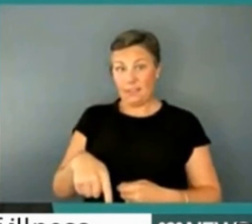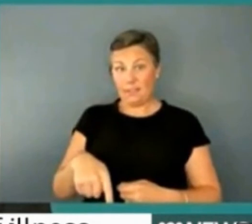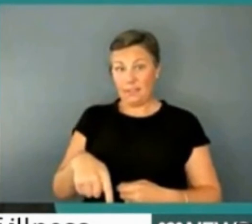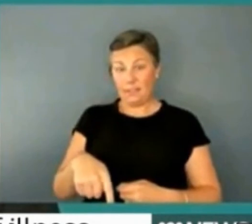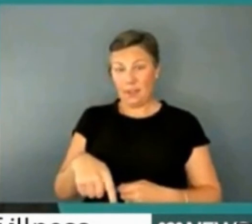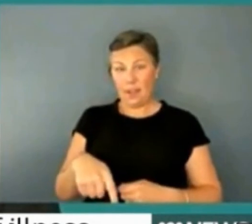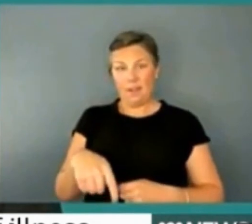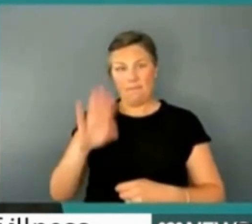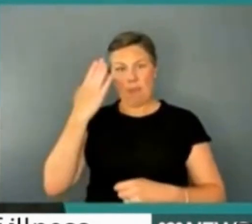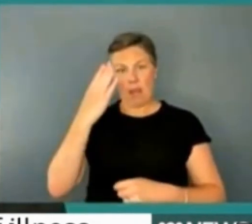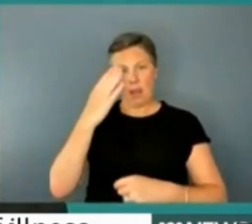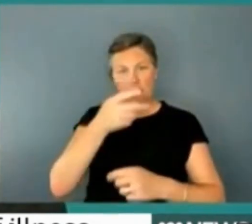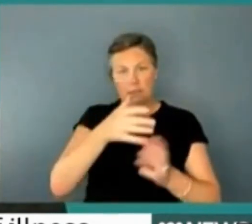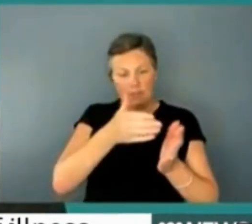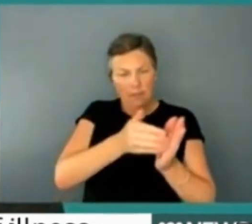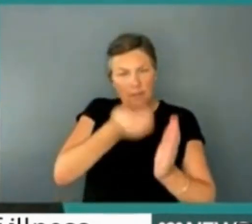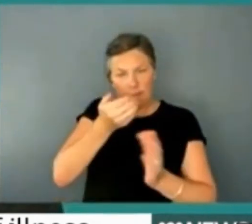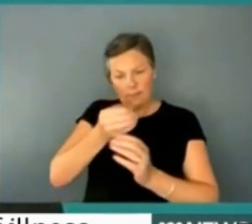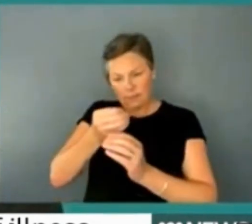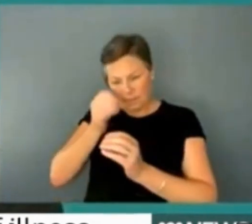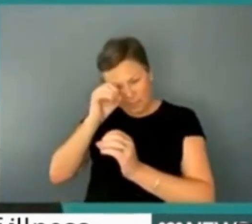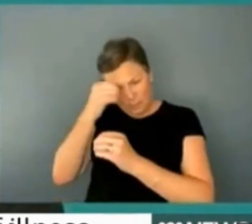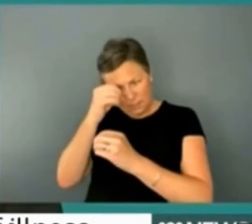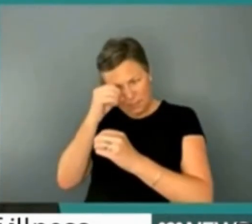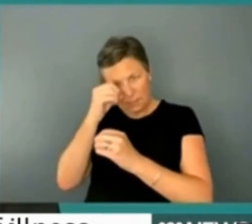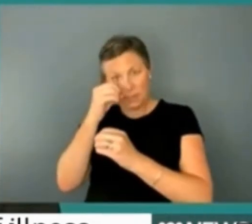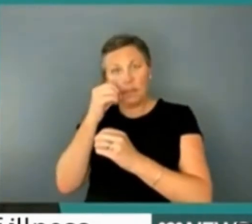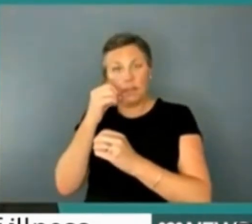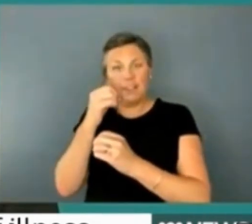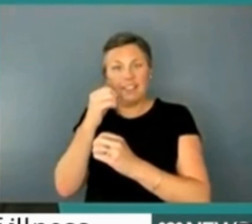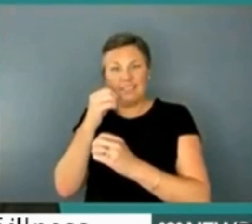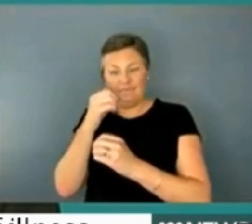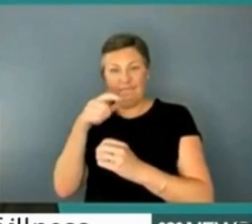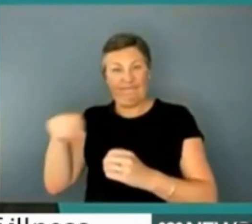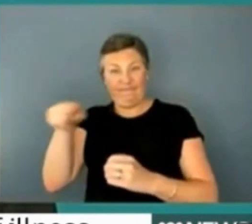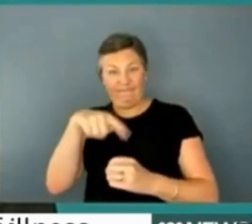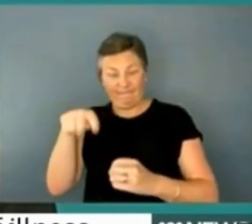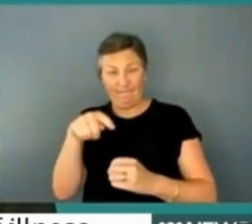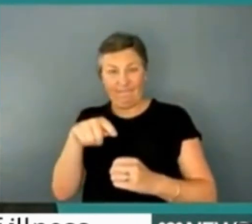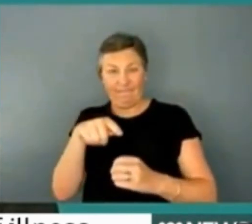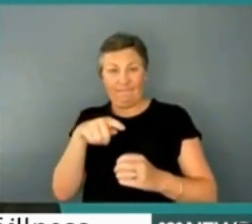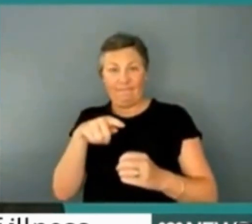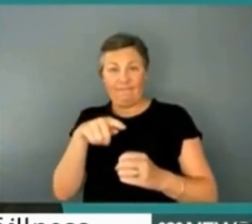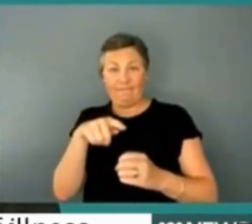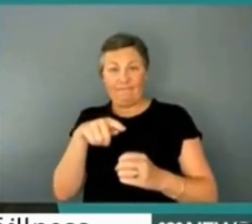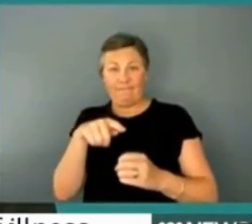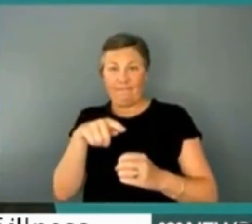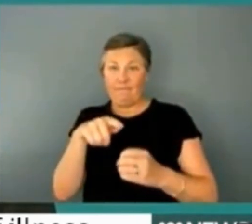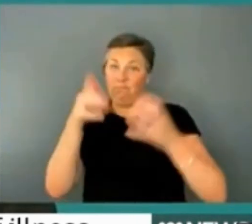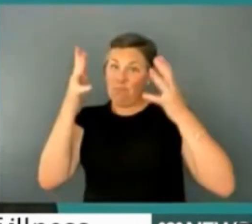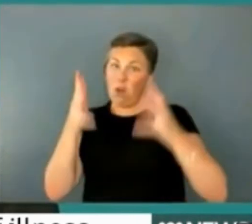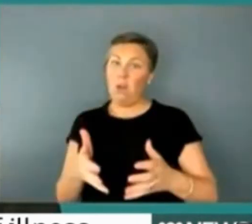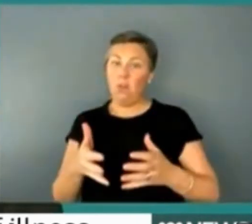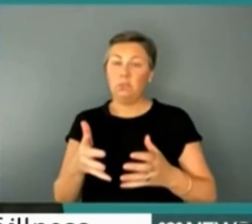of those 69,000, 3,000 are of this new strain. They're mostly in a certain part of the country, in southeast